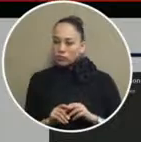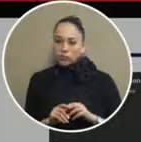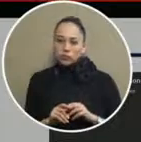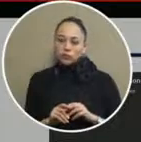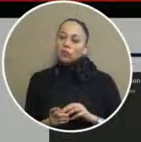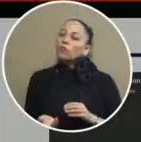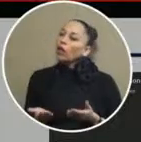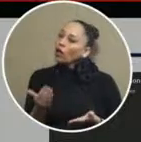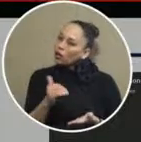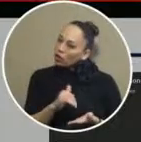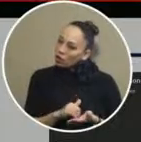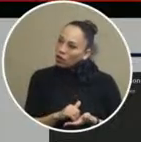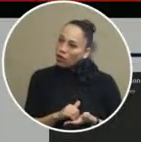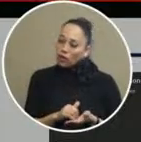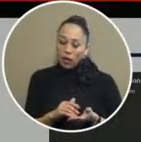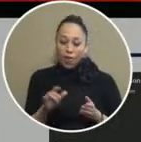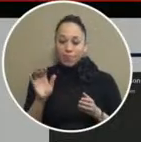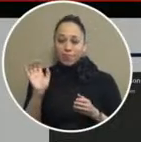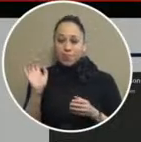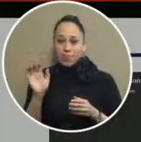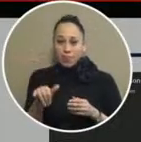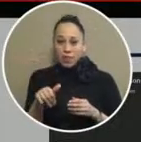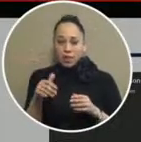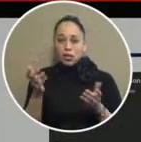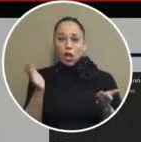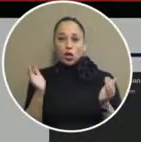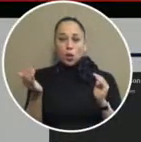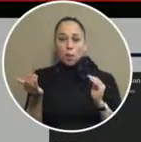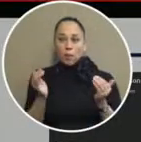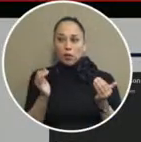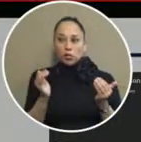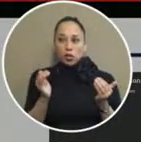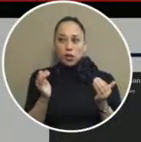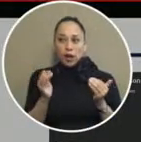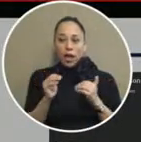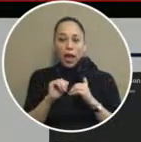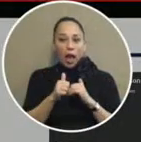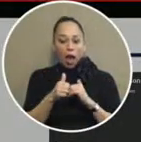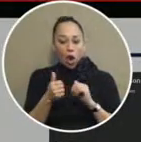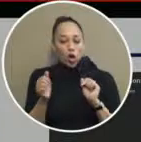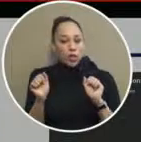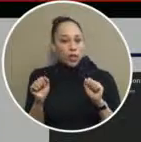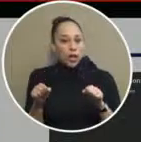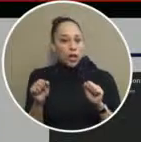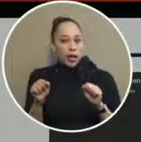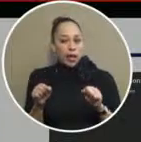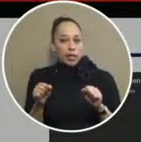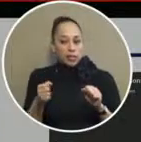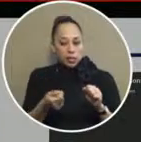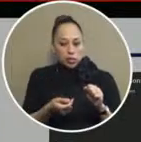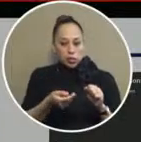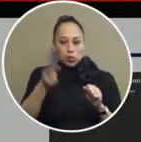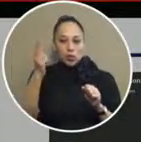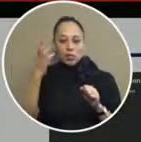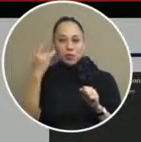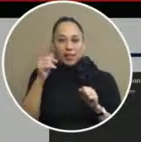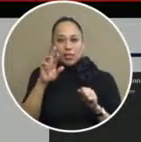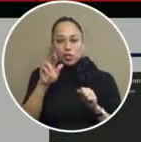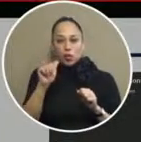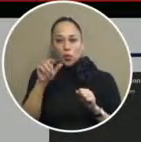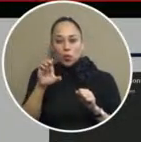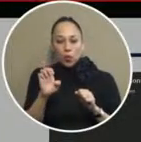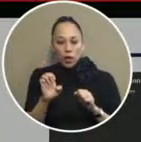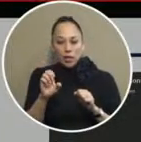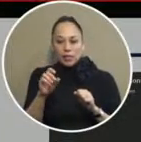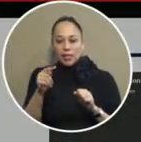And again, here making a comparison in how the positive cases, race and ethnicity is